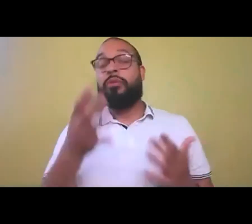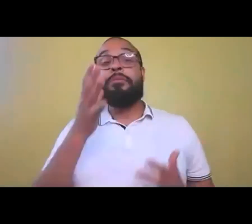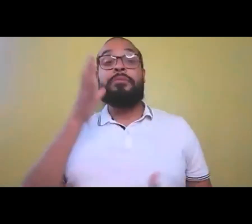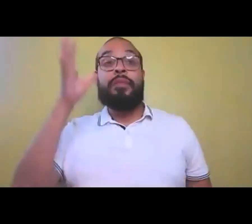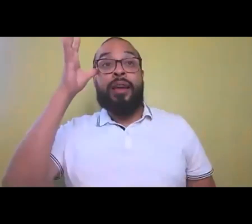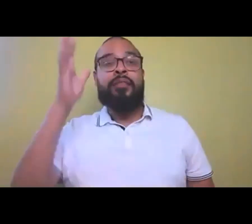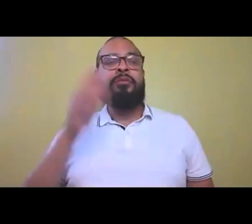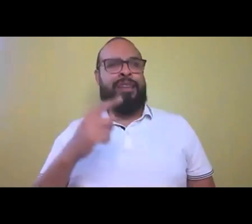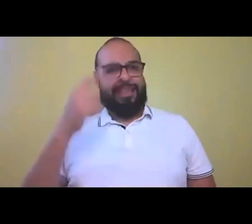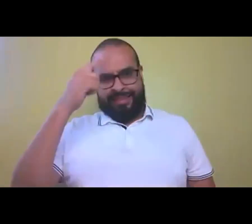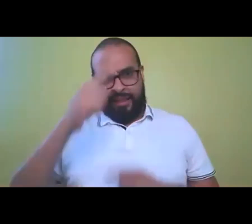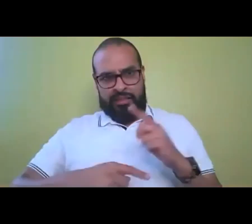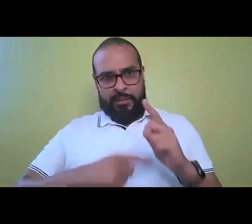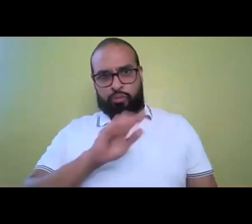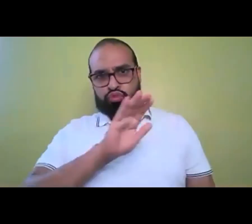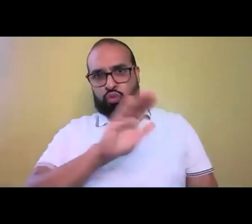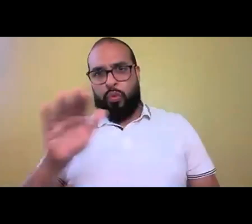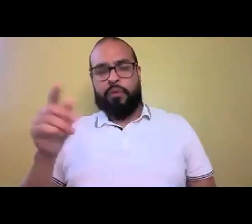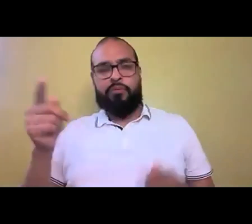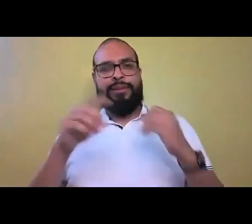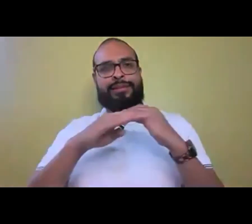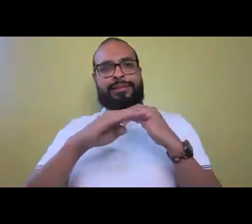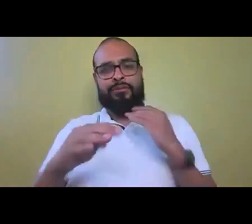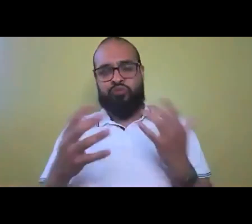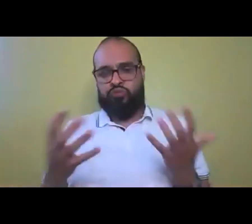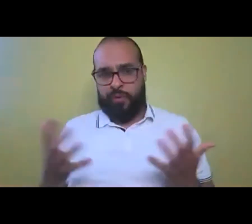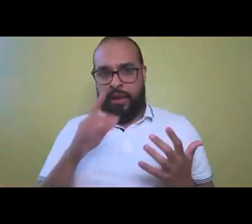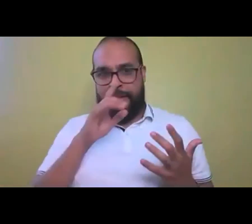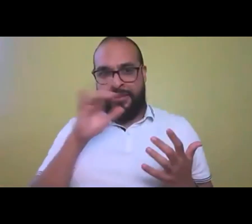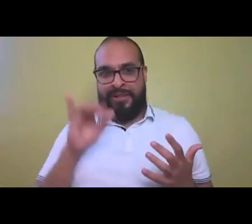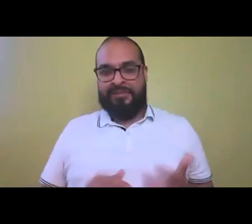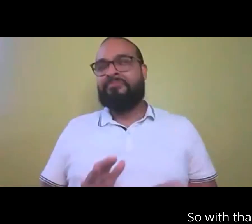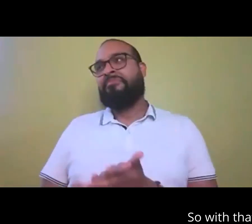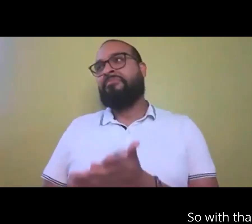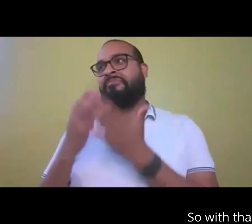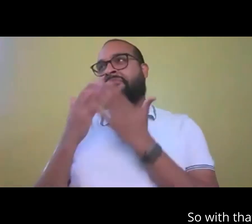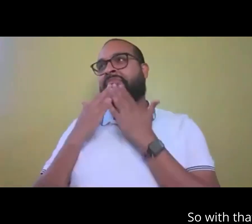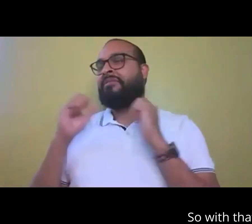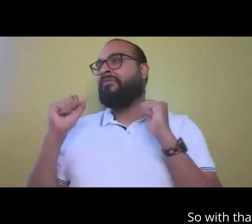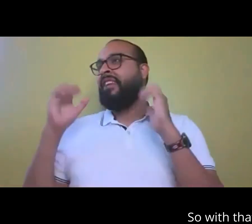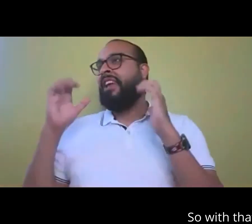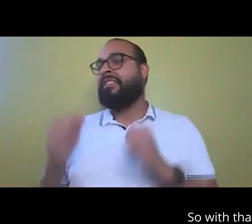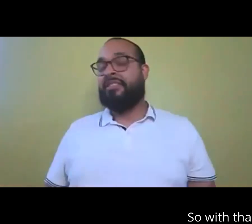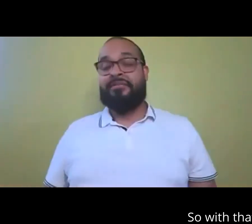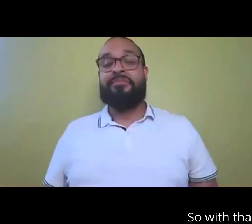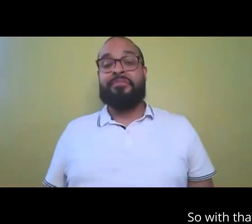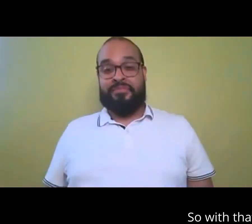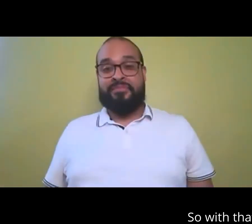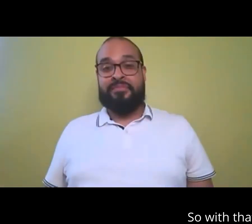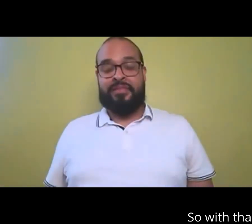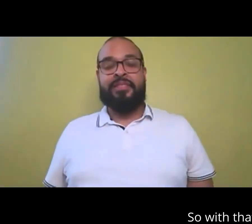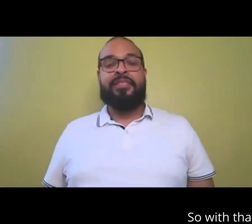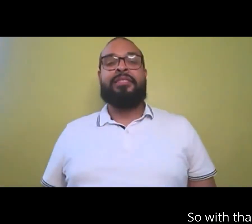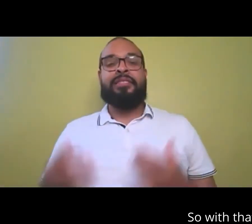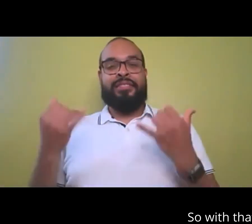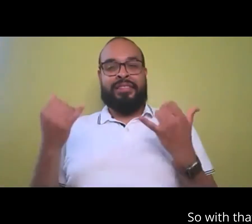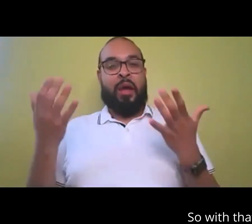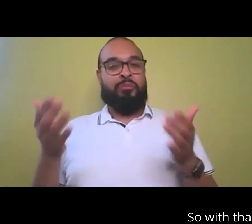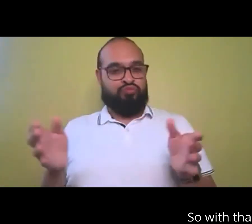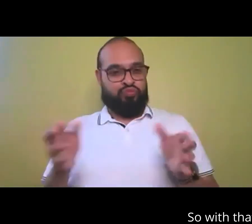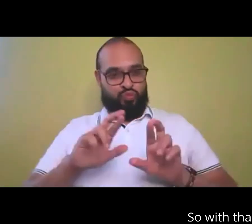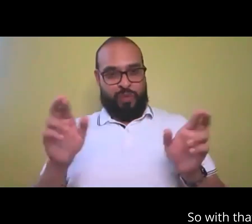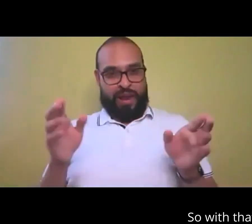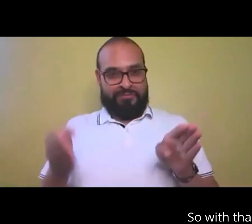to support their child's regulation. Fantastic. So with that, we are going to close